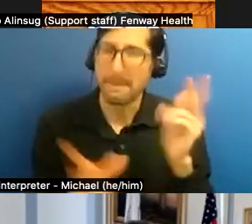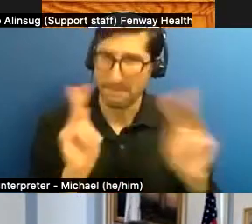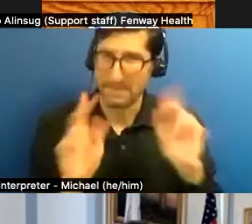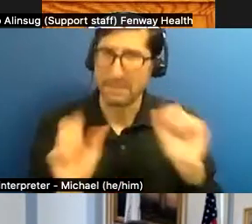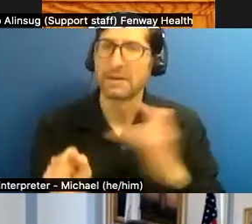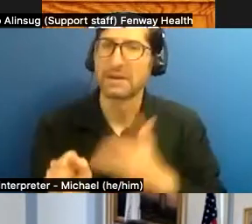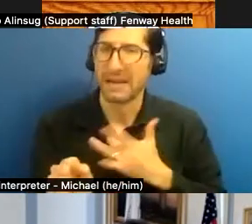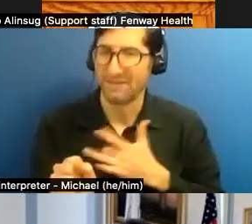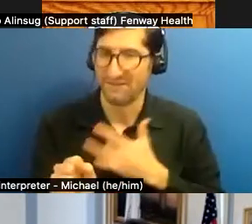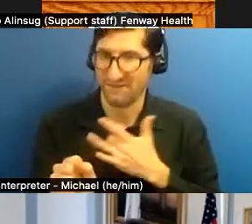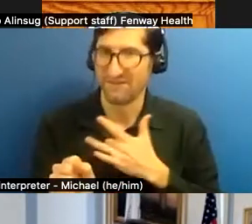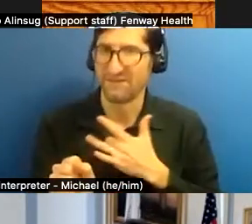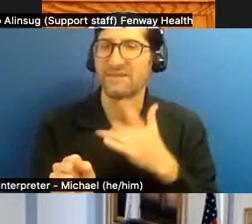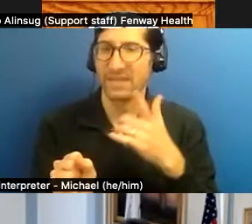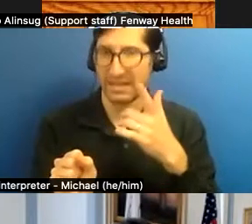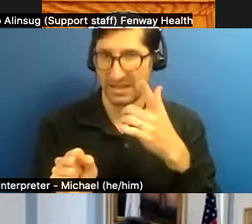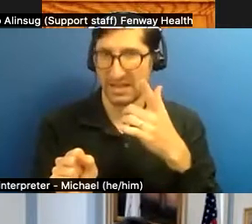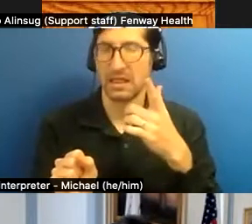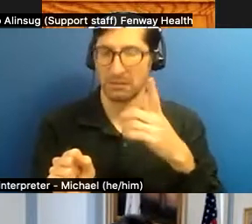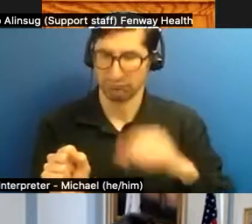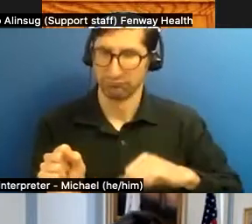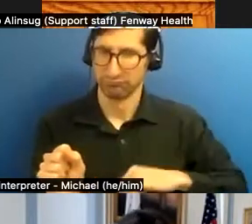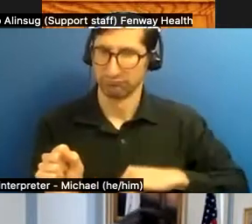feel also to have a sense of dignity.